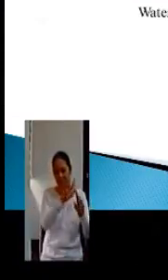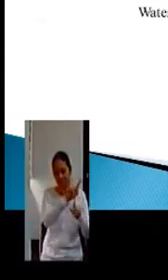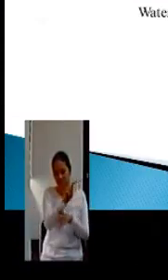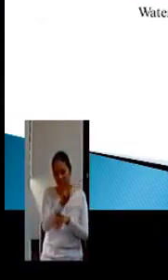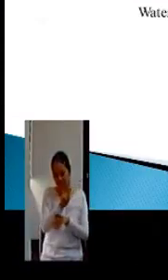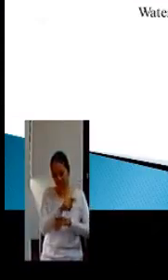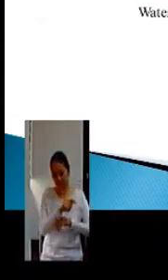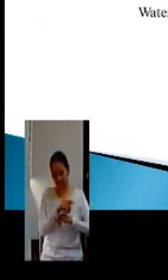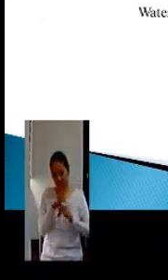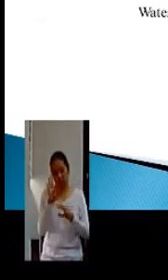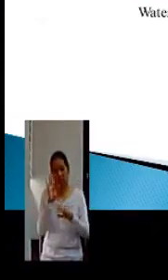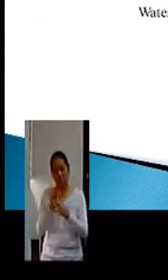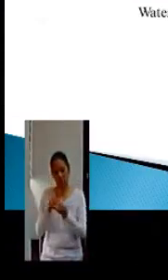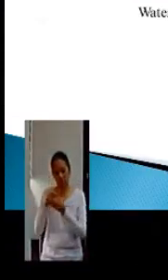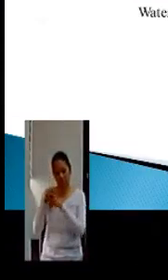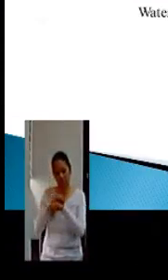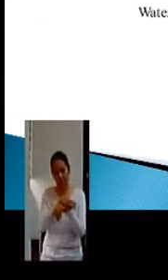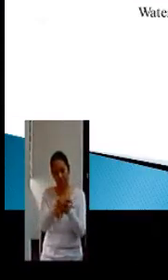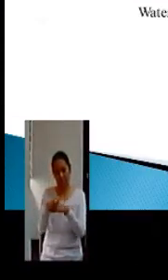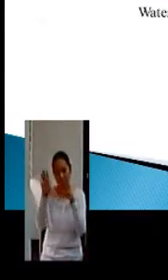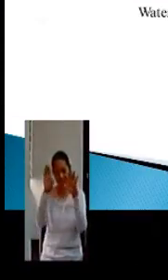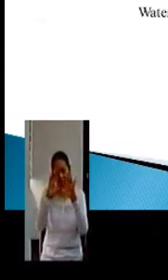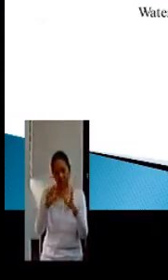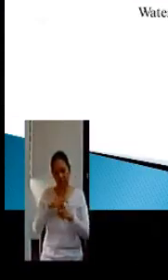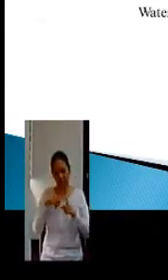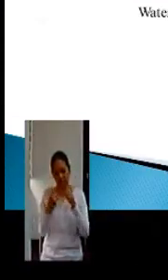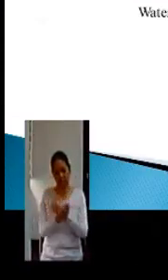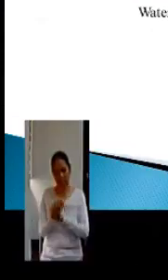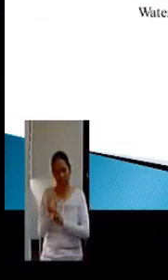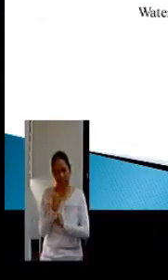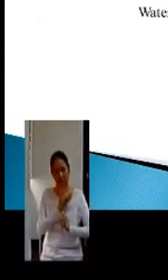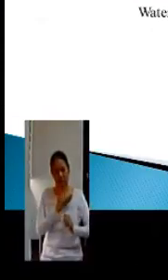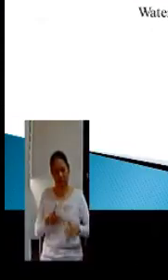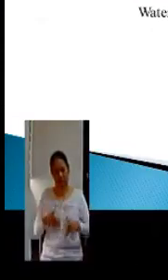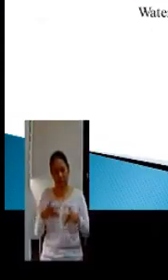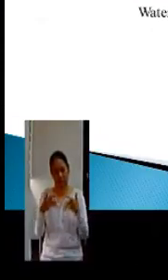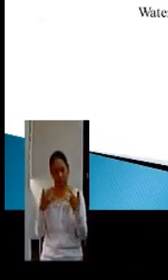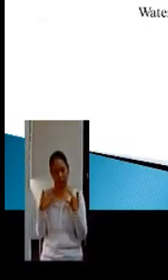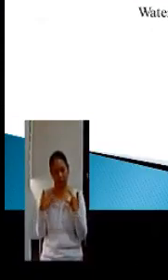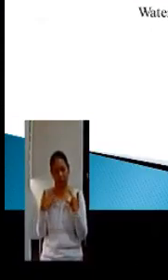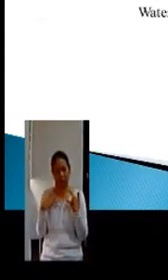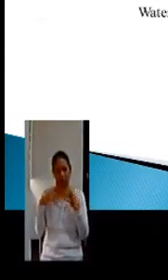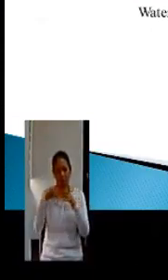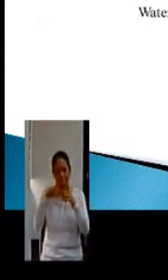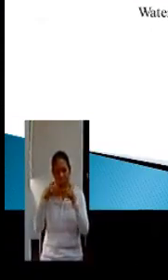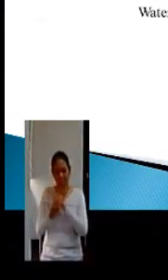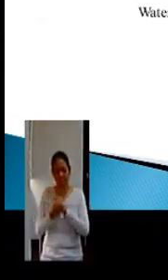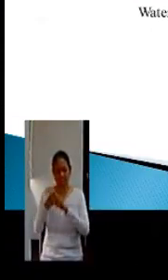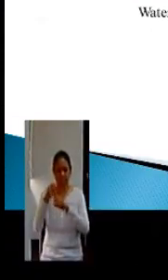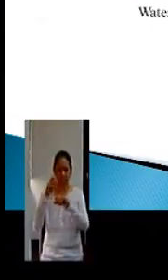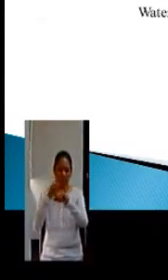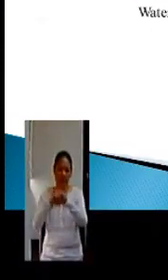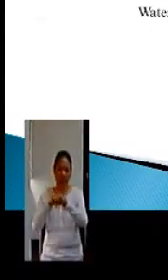mga epekto ng mga climate change sa amin, pagbabago sa panahon. Isa pa tulad din ng sinabi